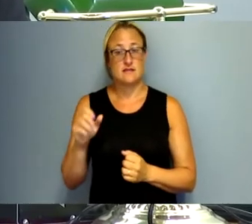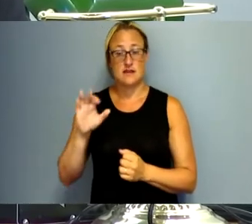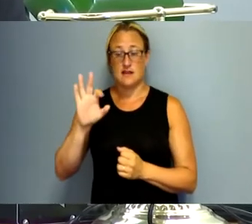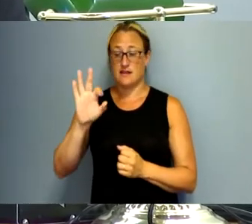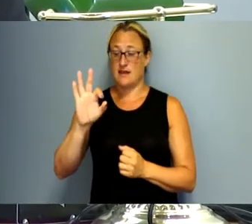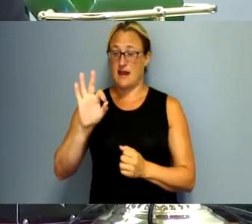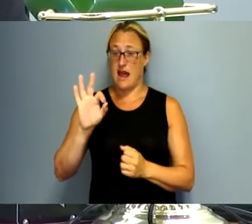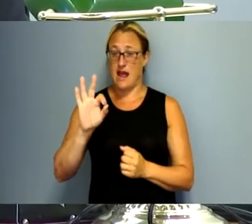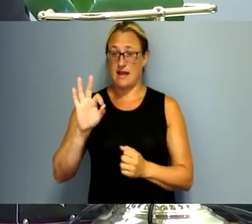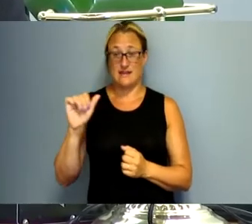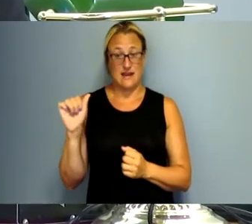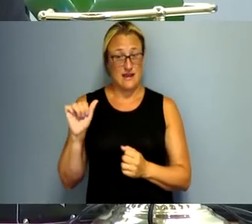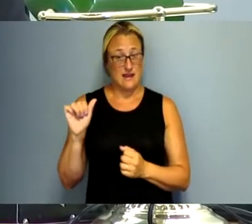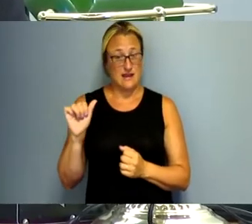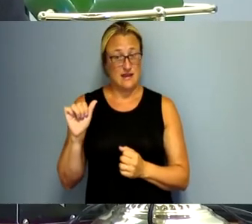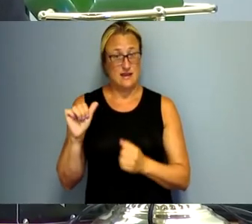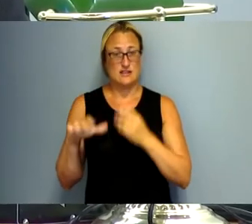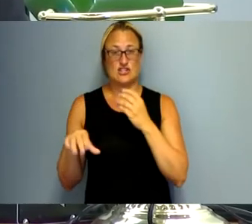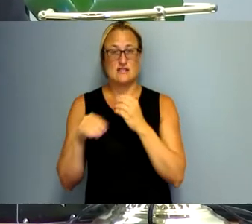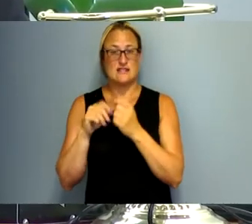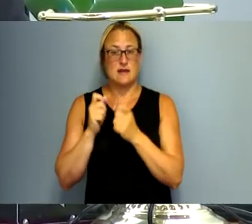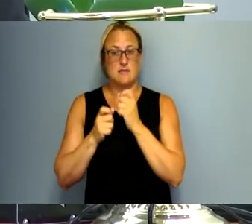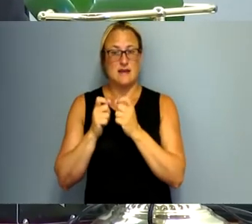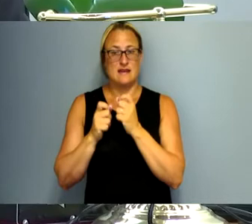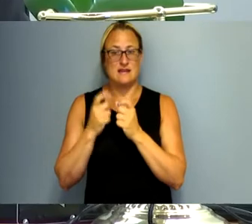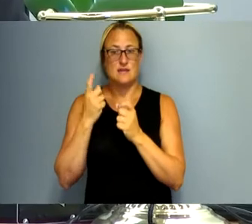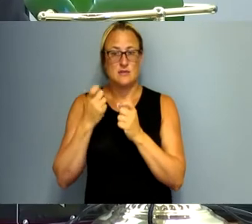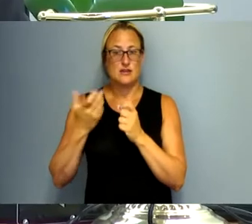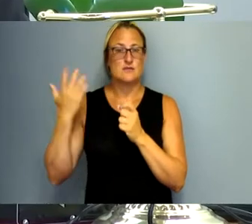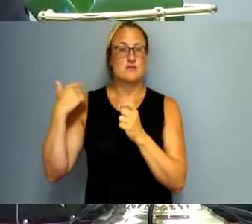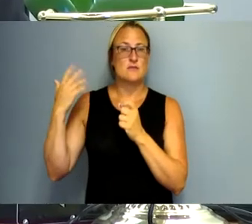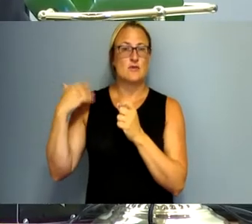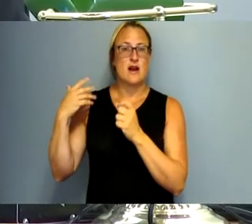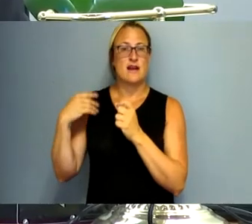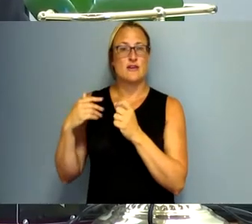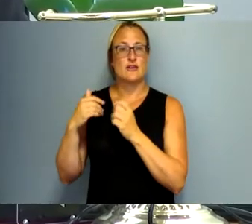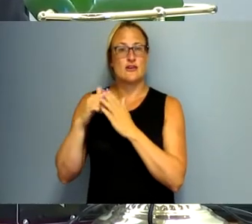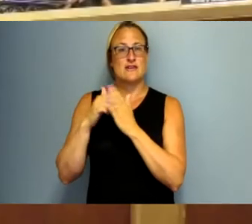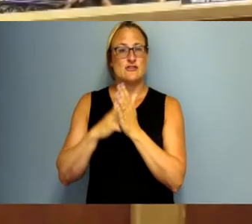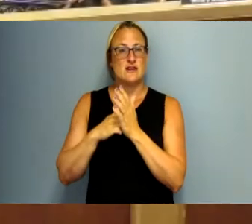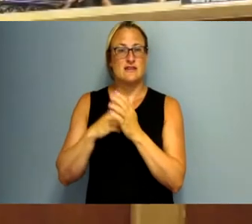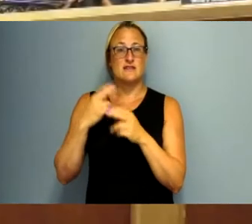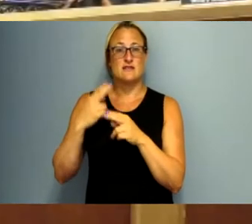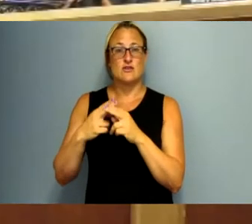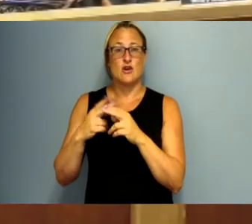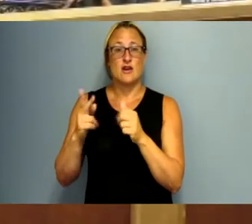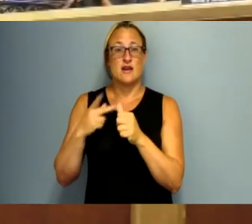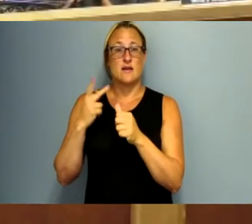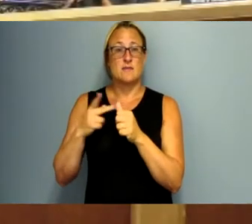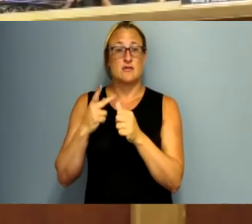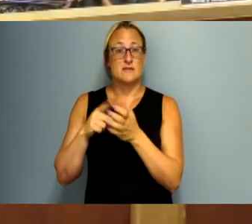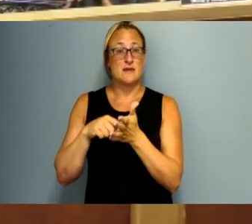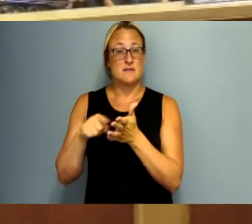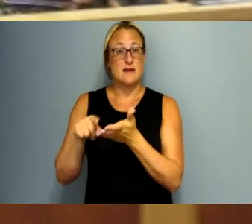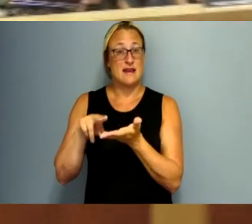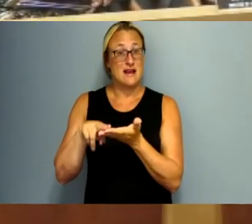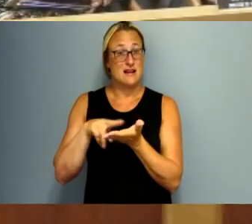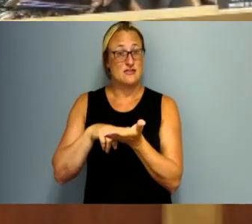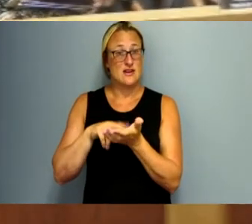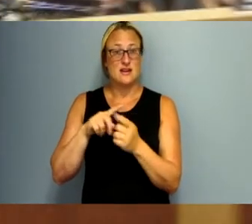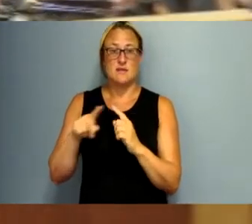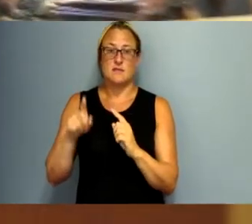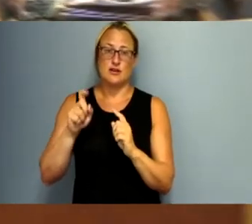is just amending it because it was on the prior agenda as a premium pay contract, and it should have been a project related